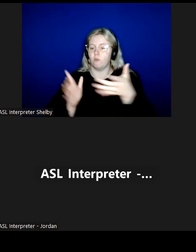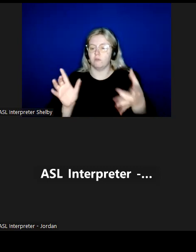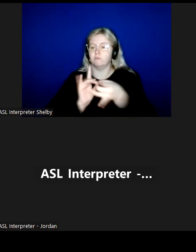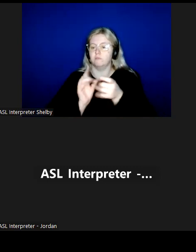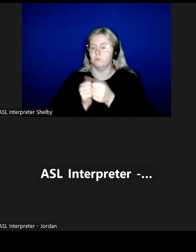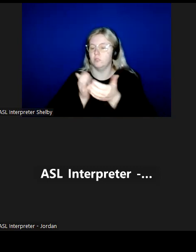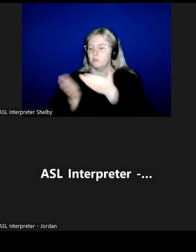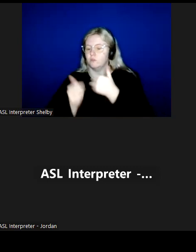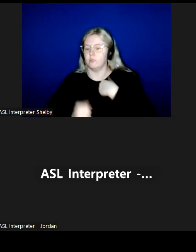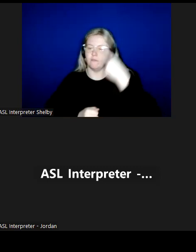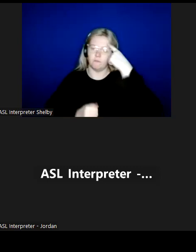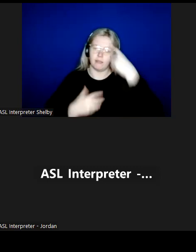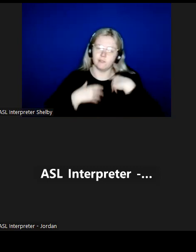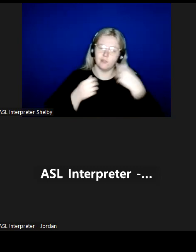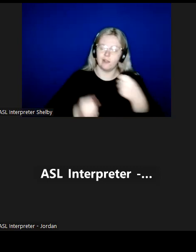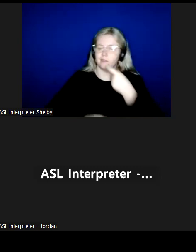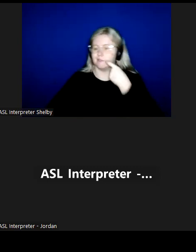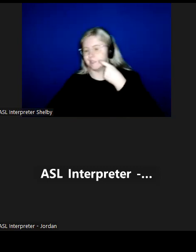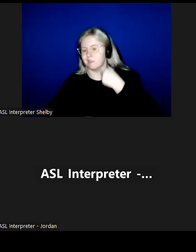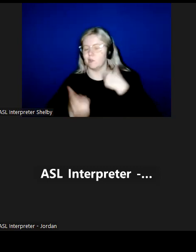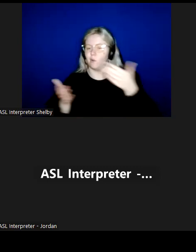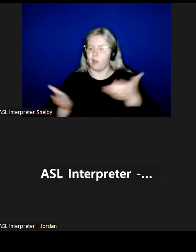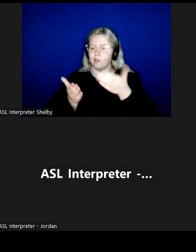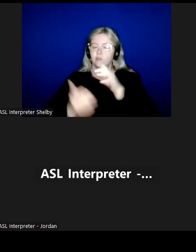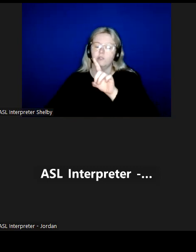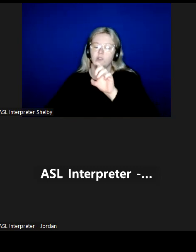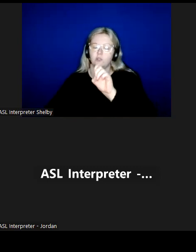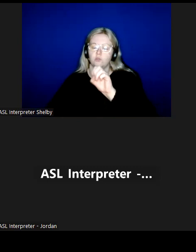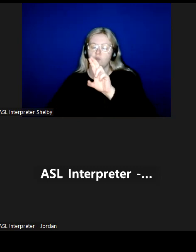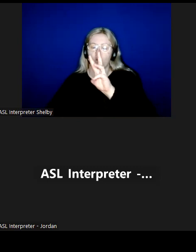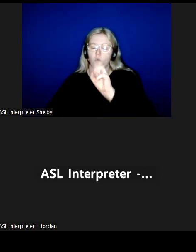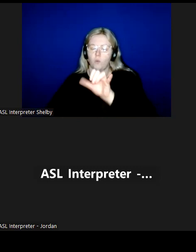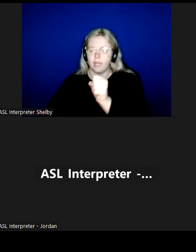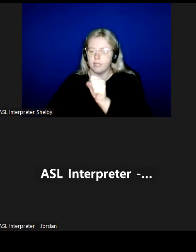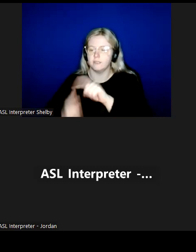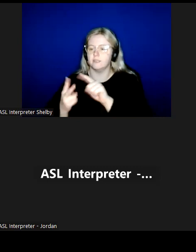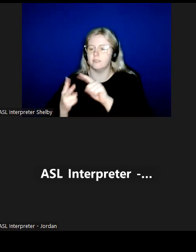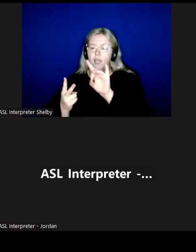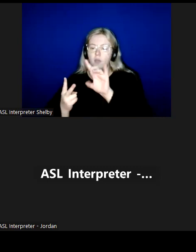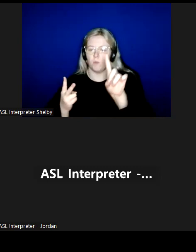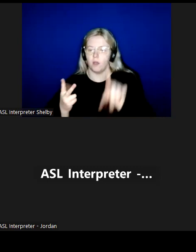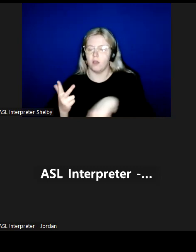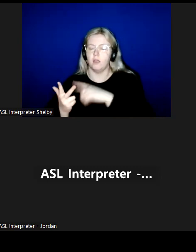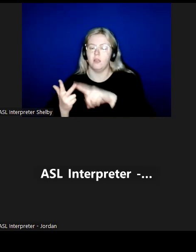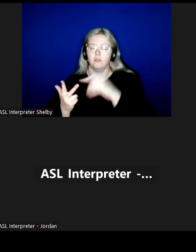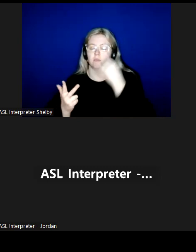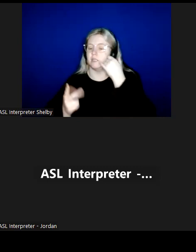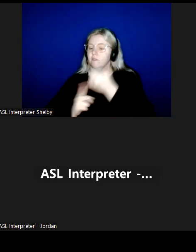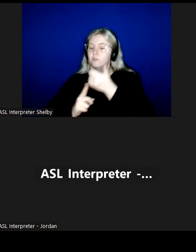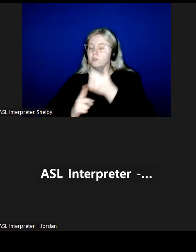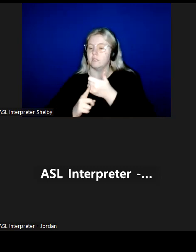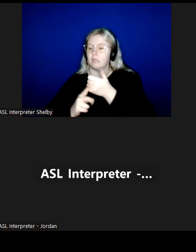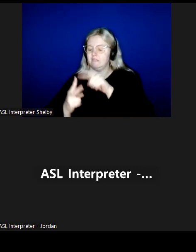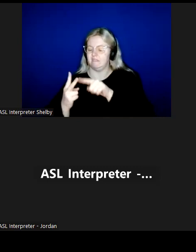and would encourage doorways and 811 as well. But if people were not familiar with going that route, they